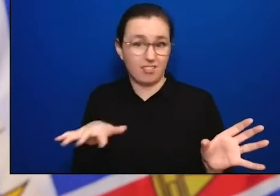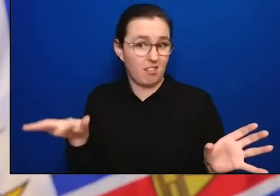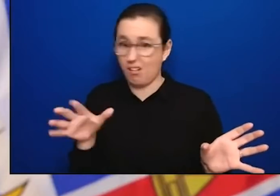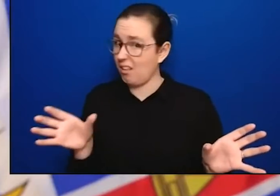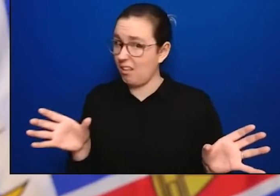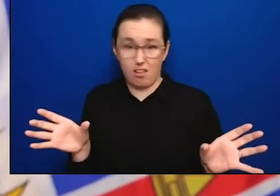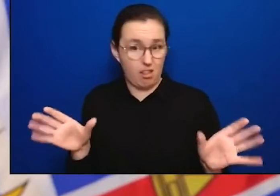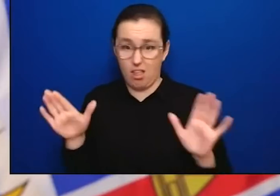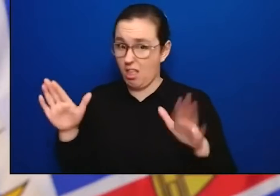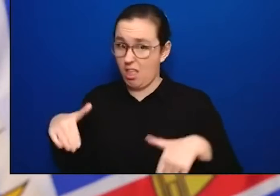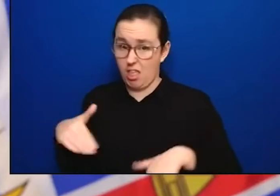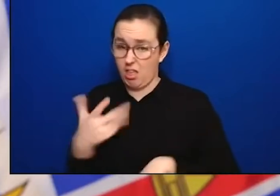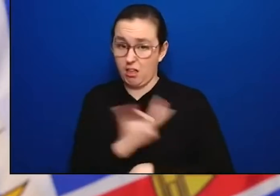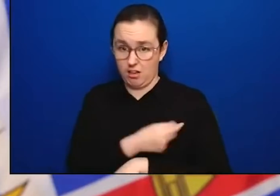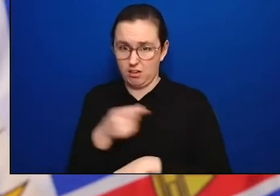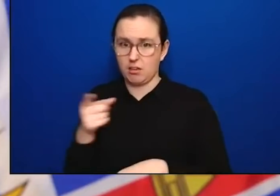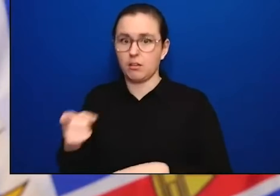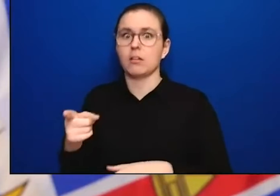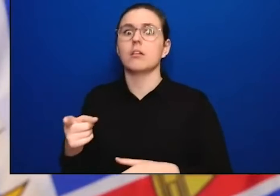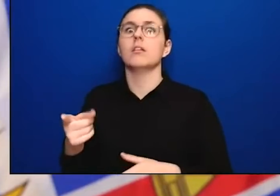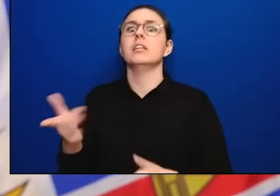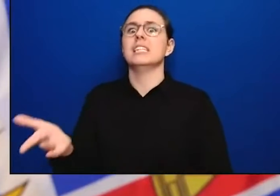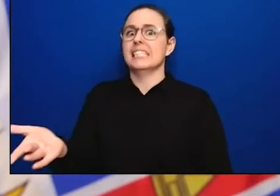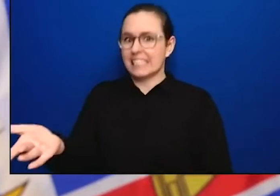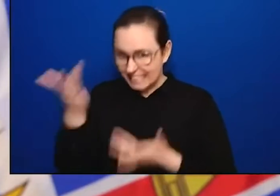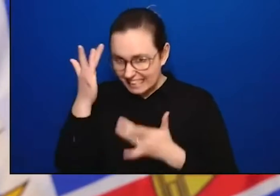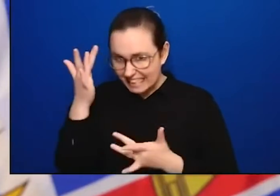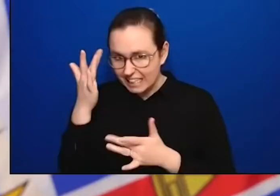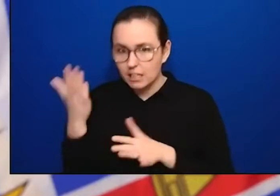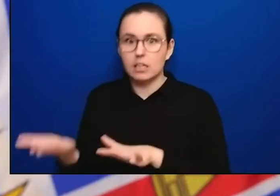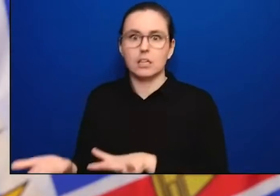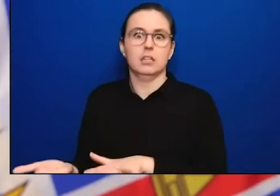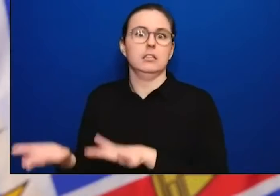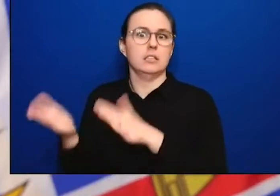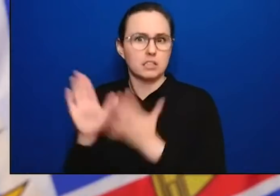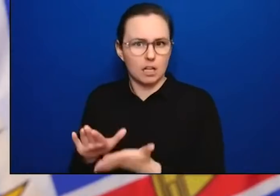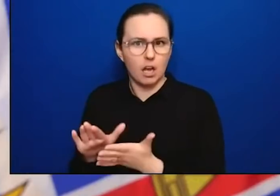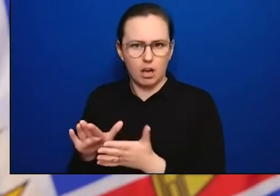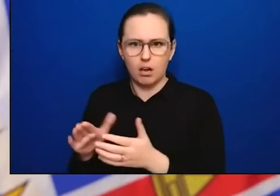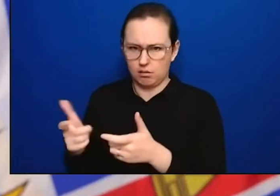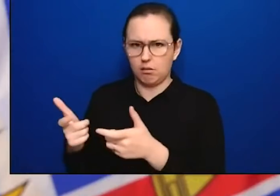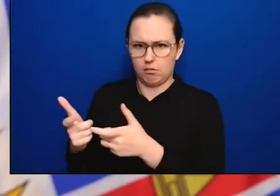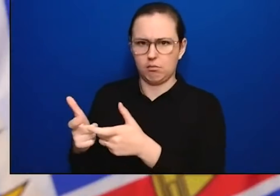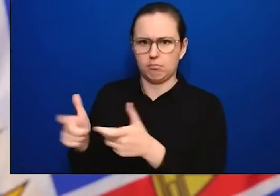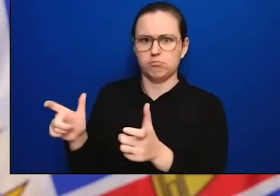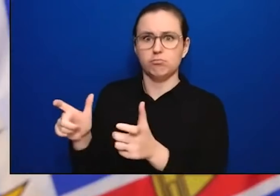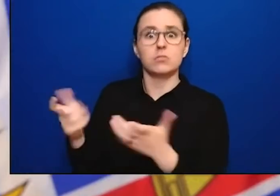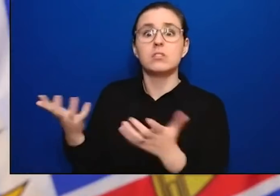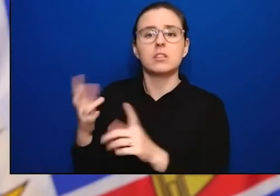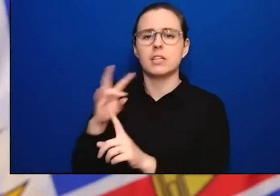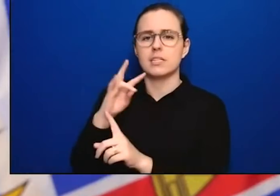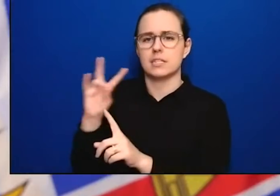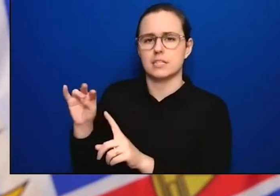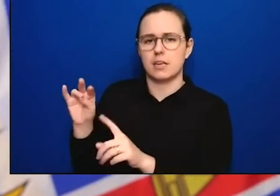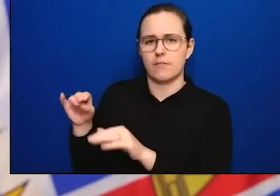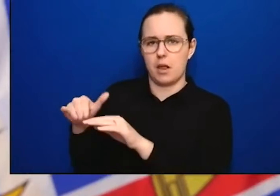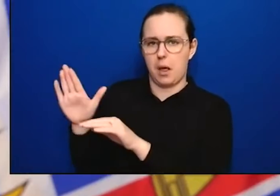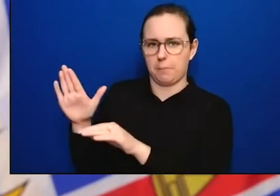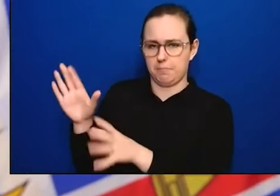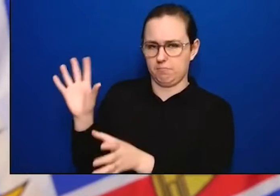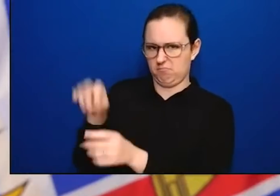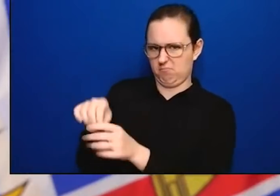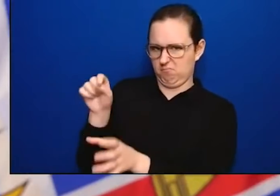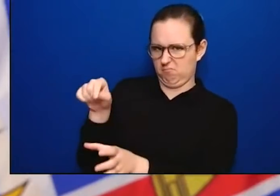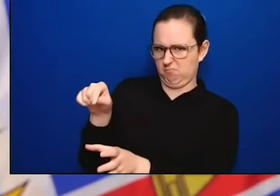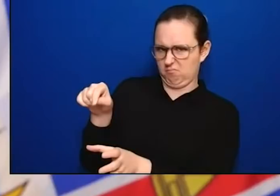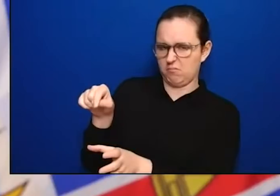the unvaccinated people who are contracting COVID-19 and dying, it was